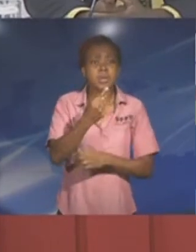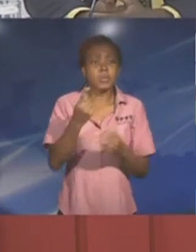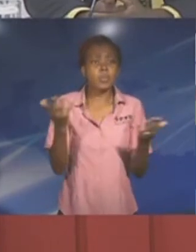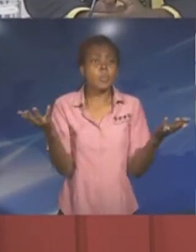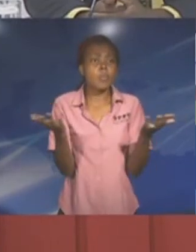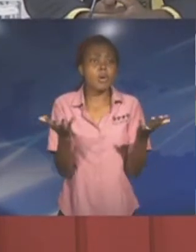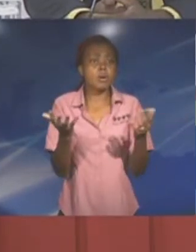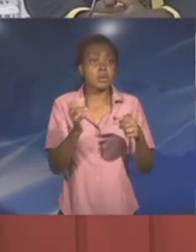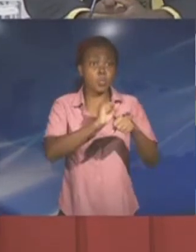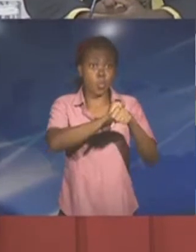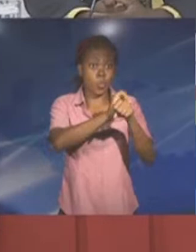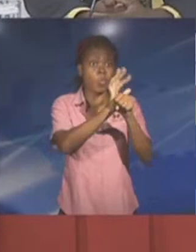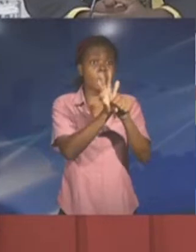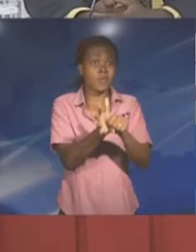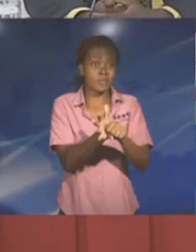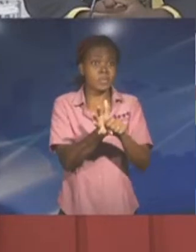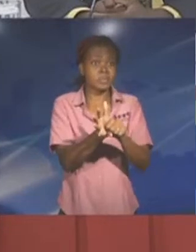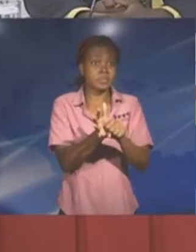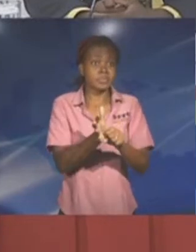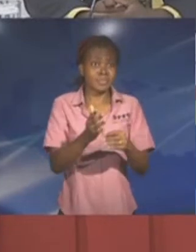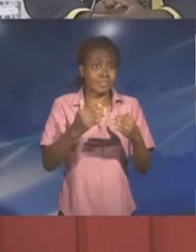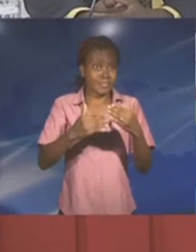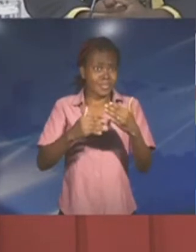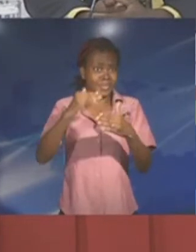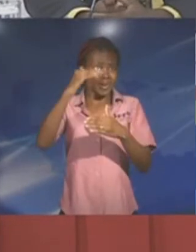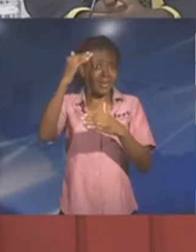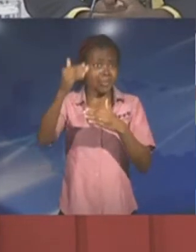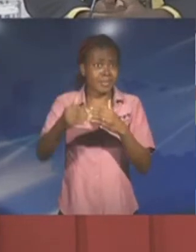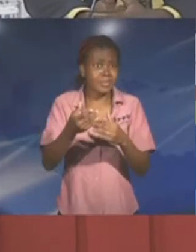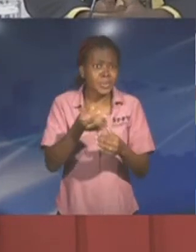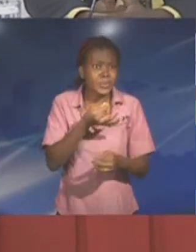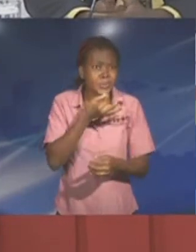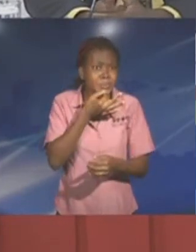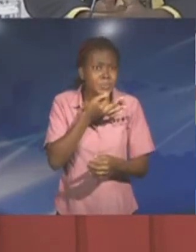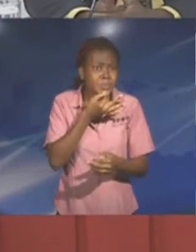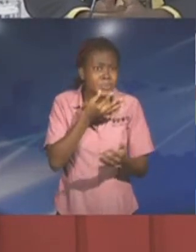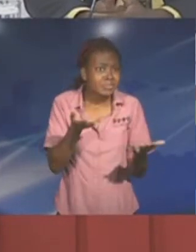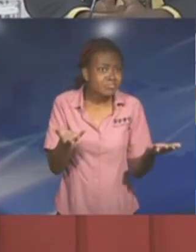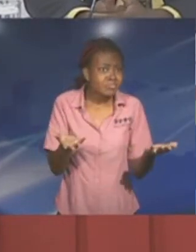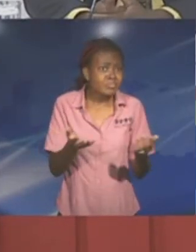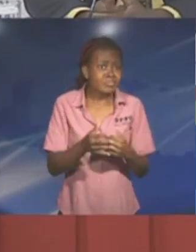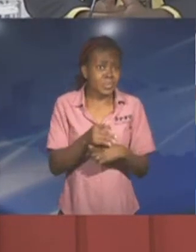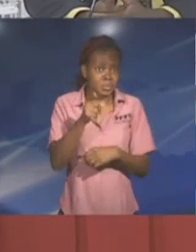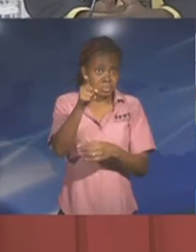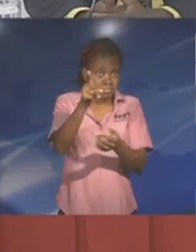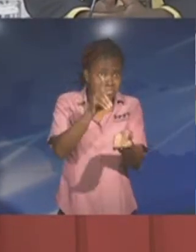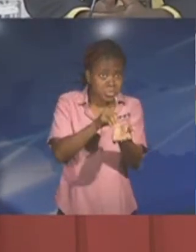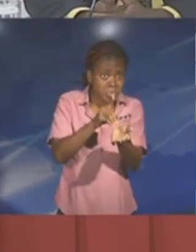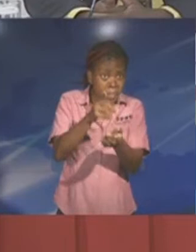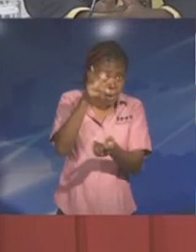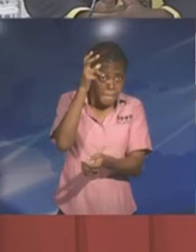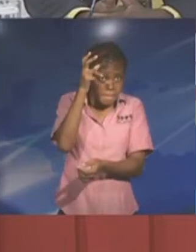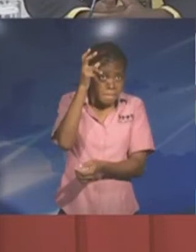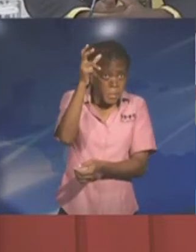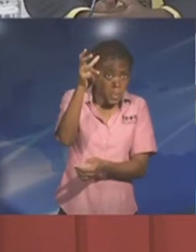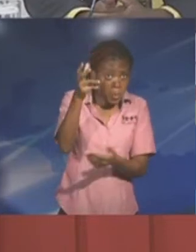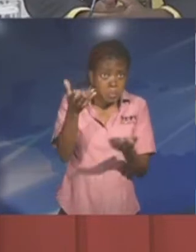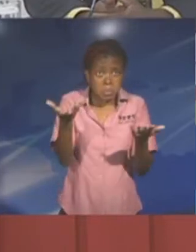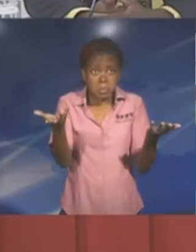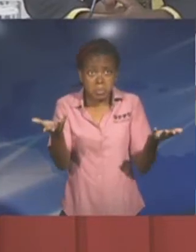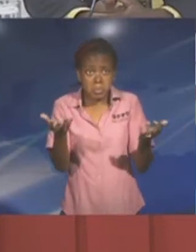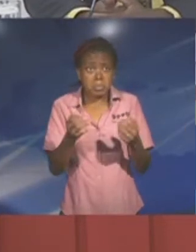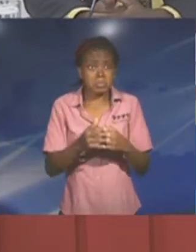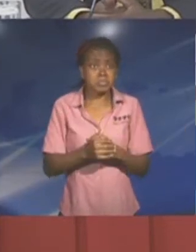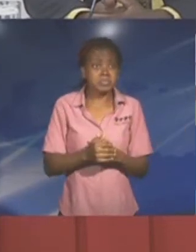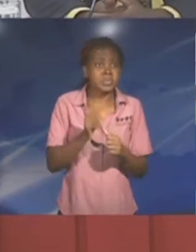COVID-19 pandemic is in sight. I mean, you're an epidemiologist and so on. Of course, there would be a level